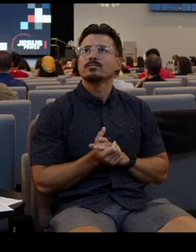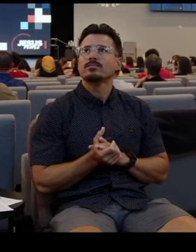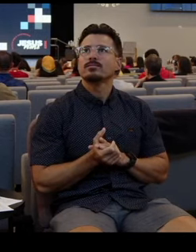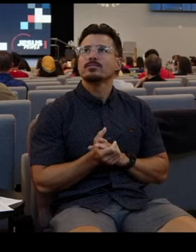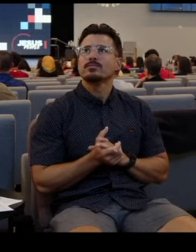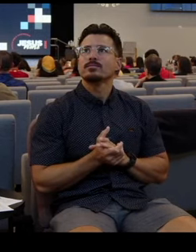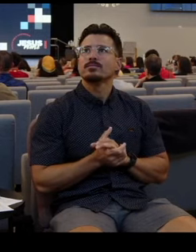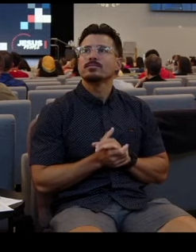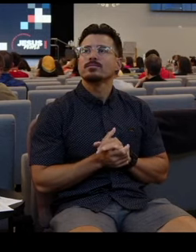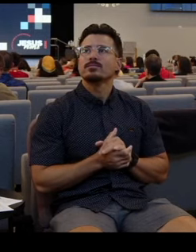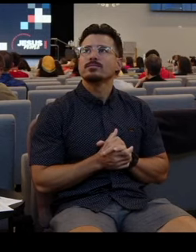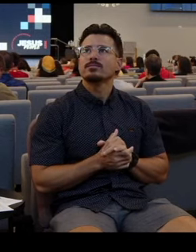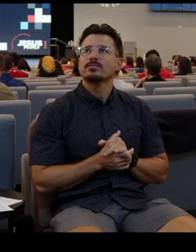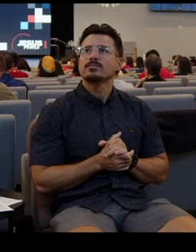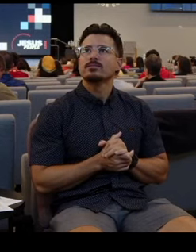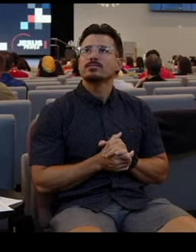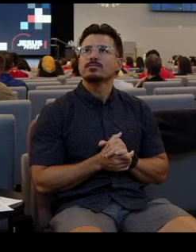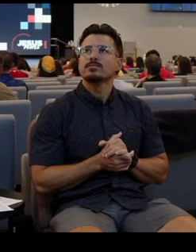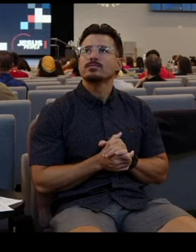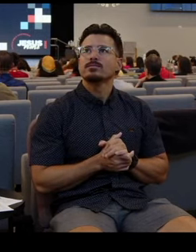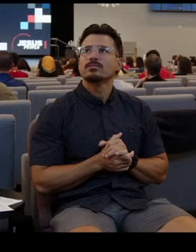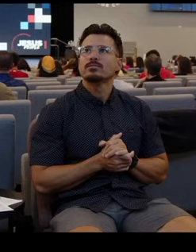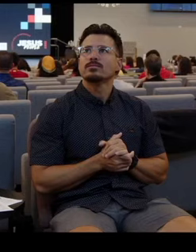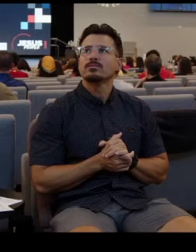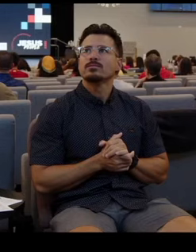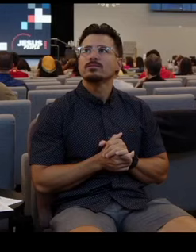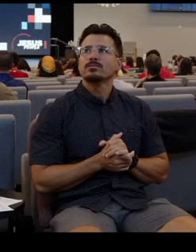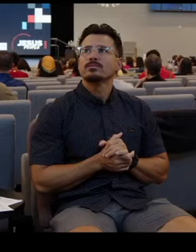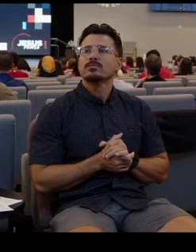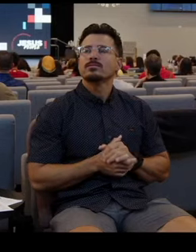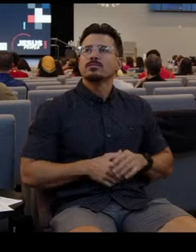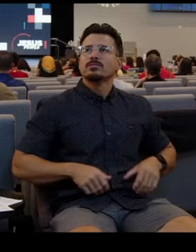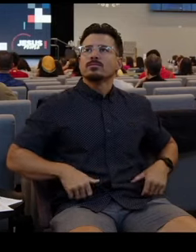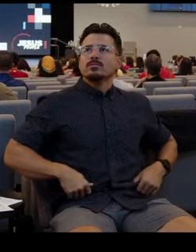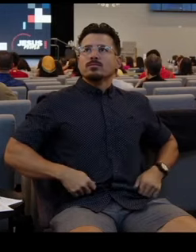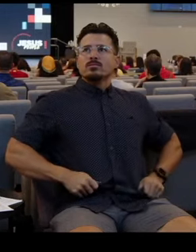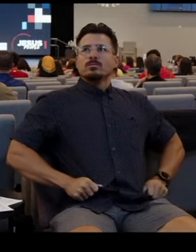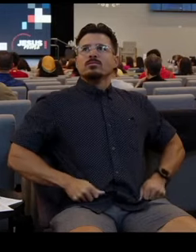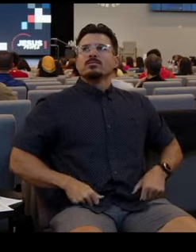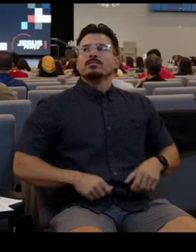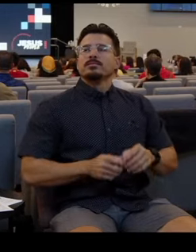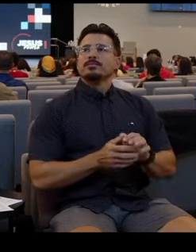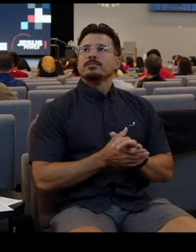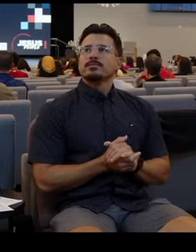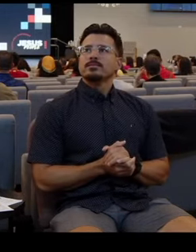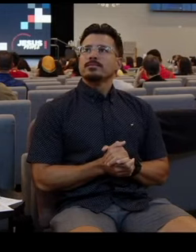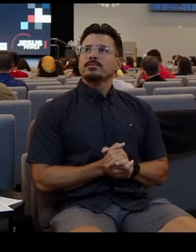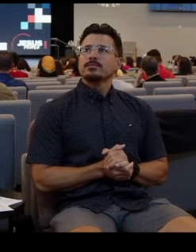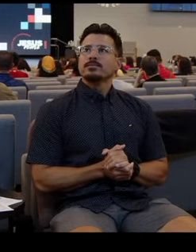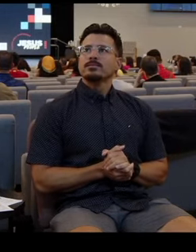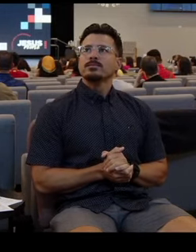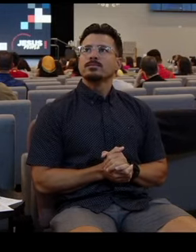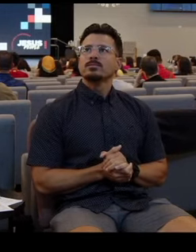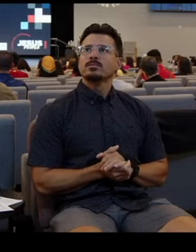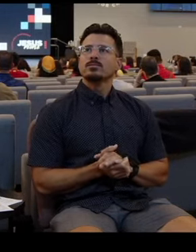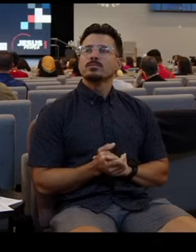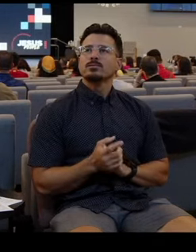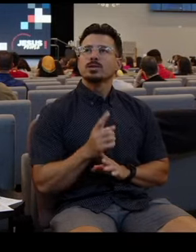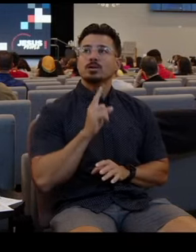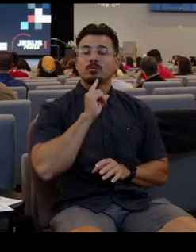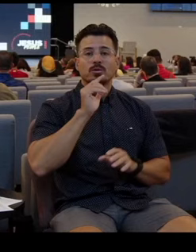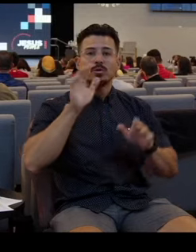larger than all the garden plants and becomes a tree so that the birds of the air come and make nests in its branches. That is an